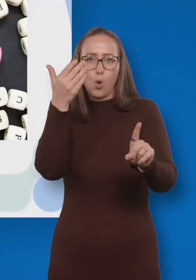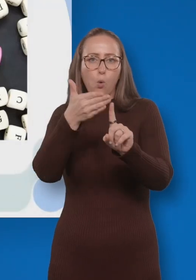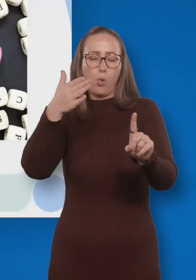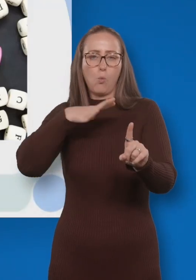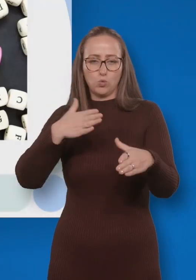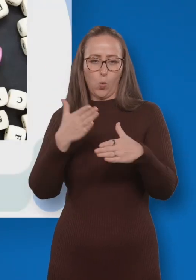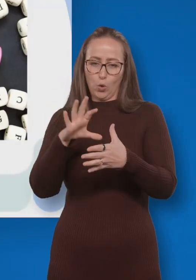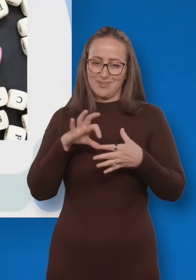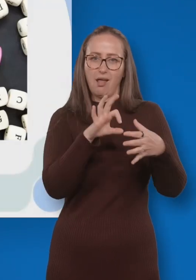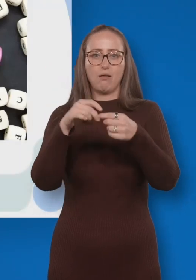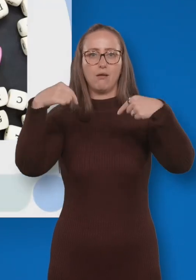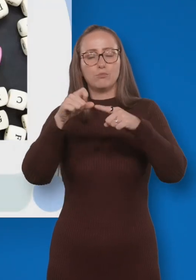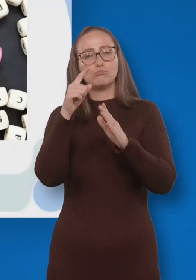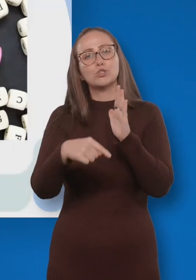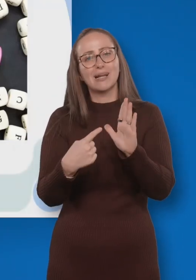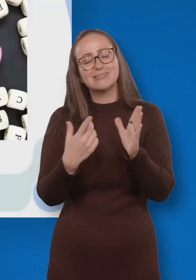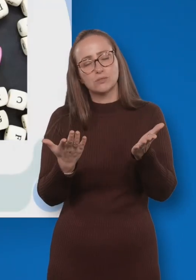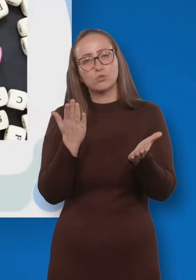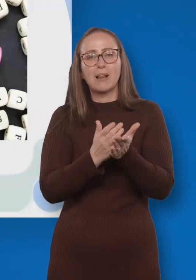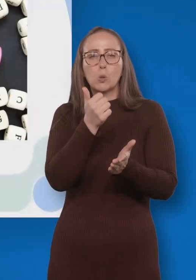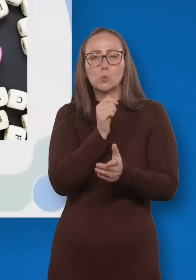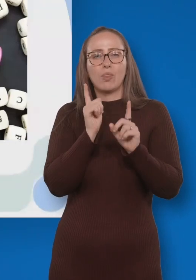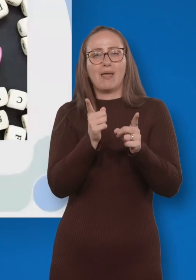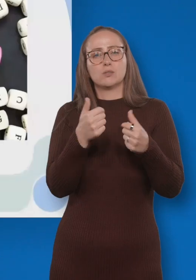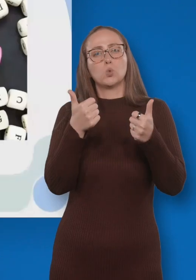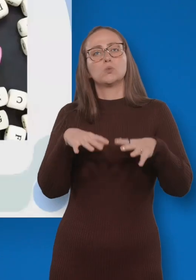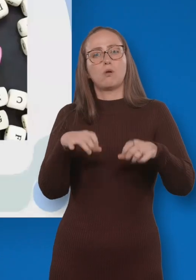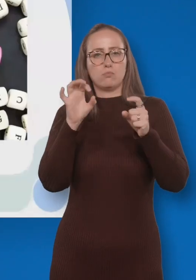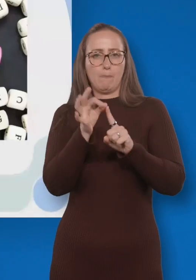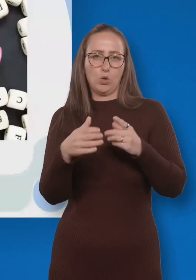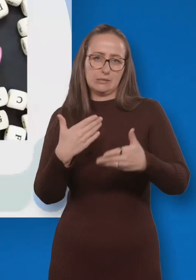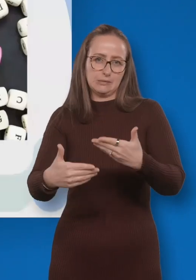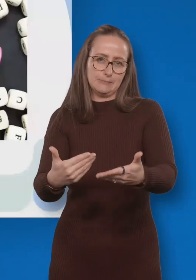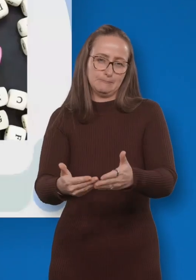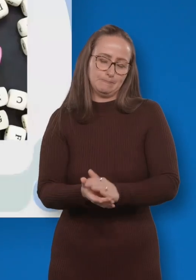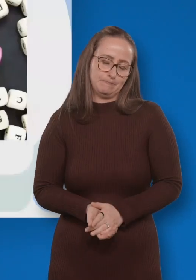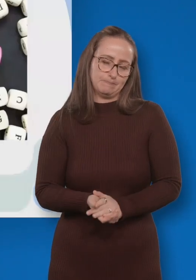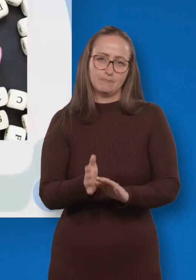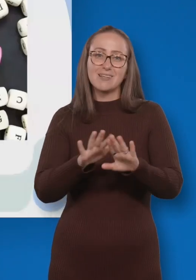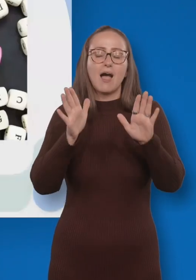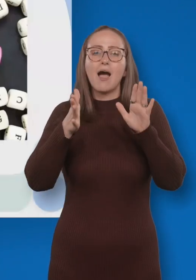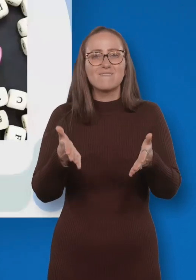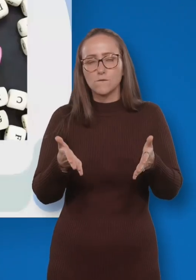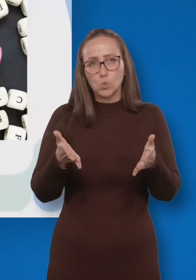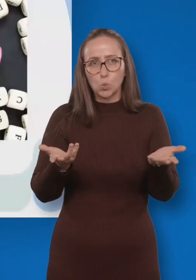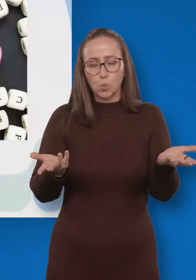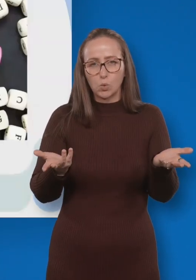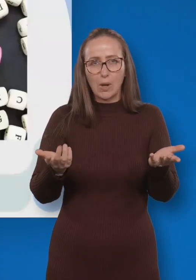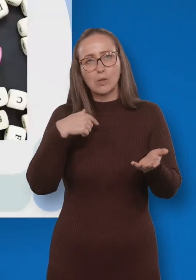same goals with working together on this project, and let's use that as a starting point. It doesn't